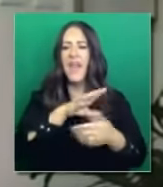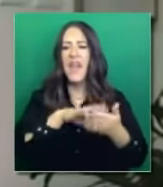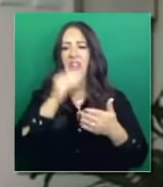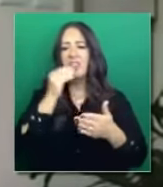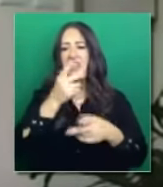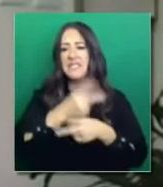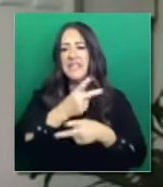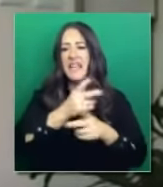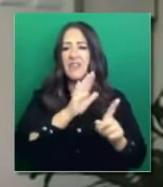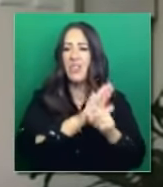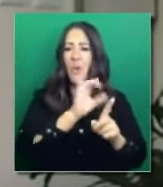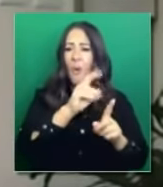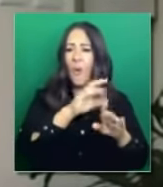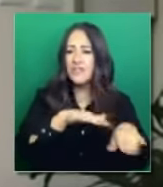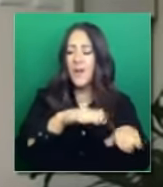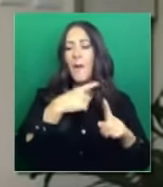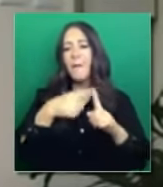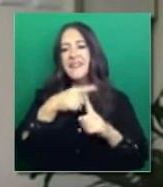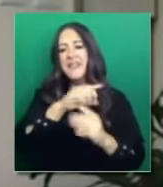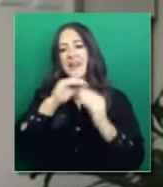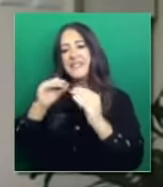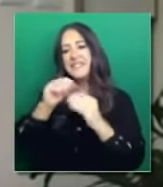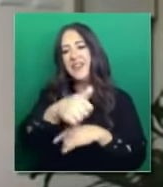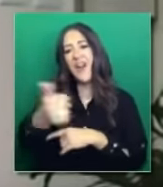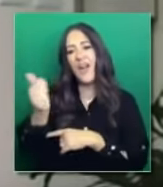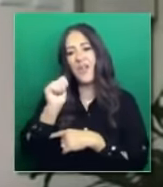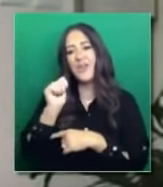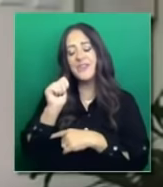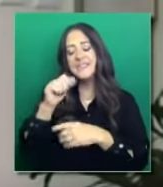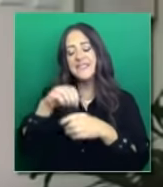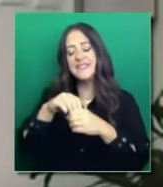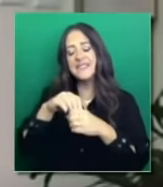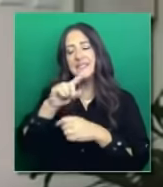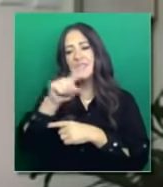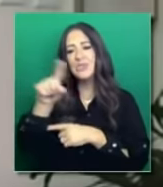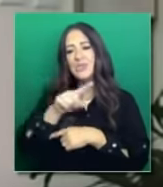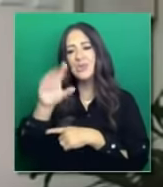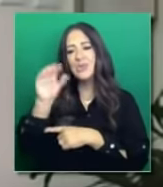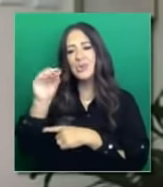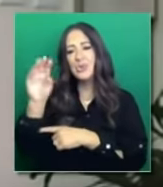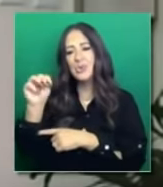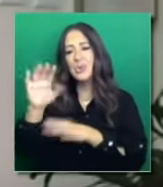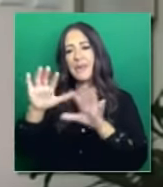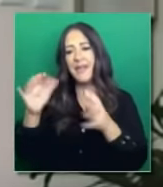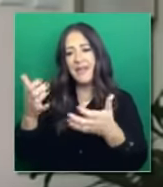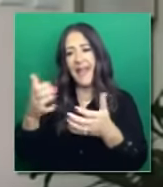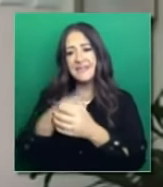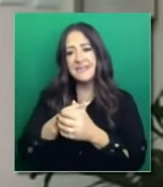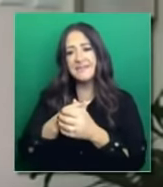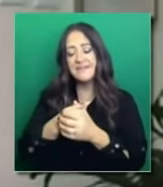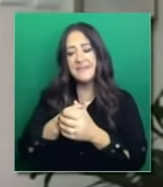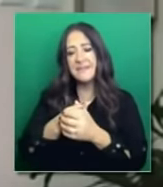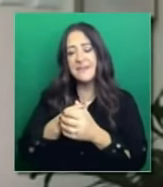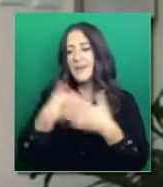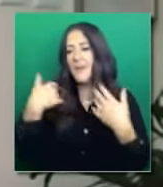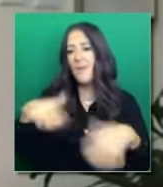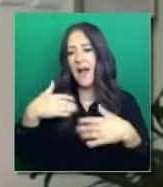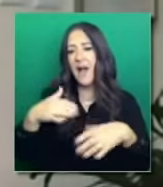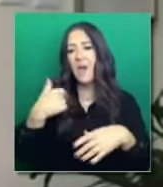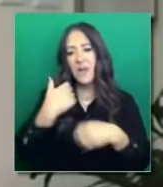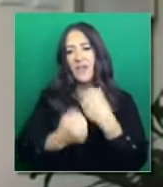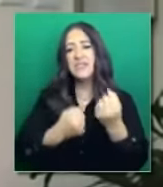they're also teaching others, you know, in their Zoom classrooms. This is an important way to boost our support for